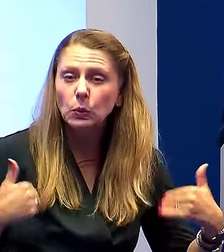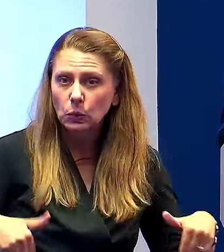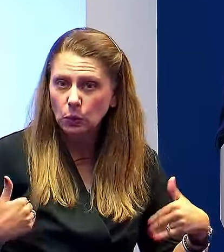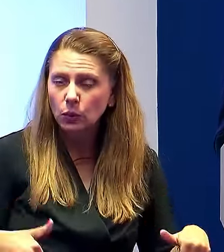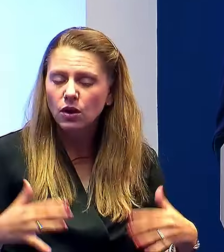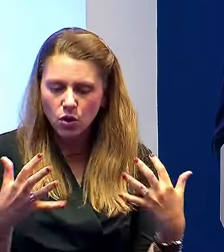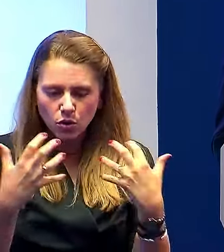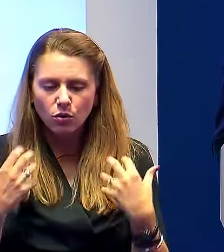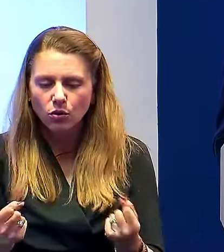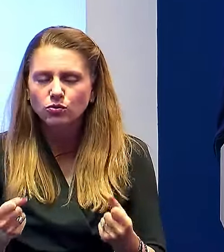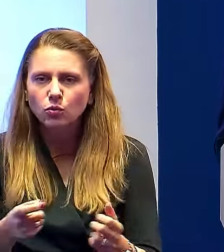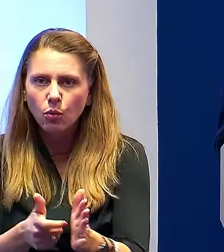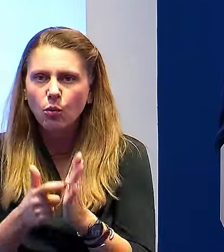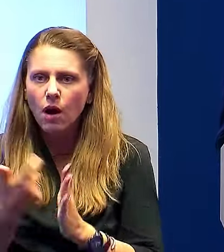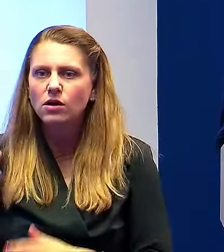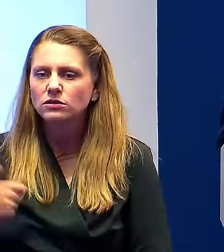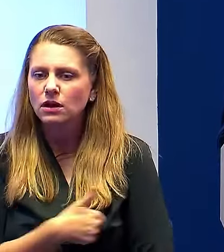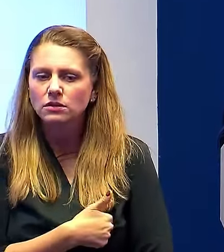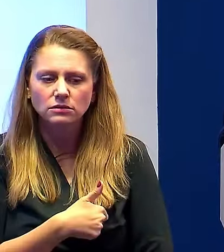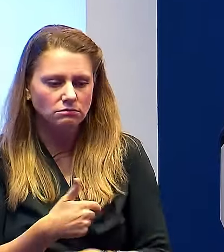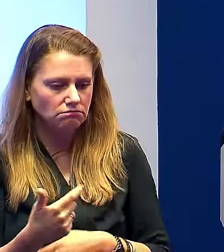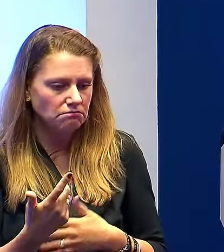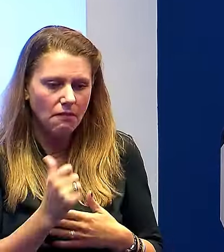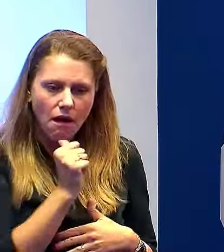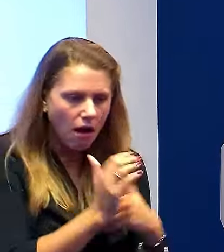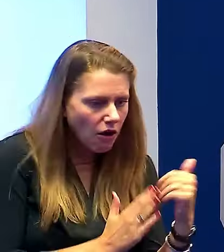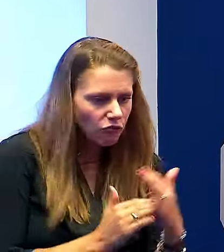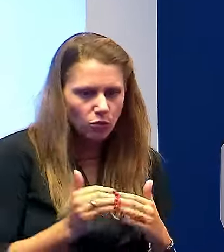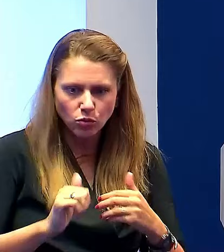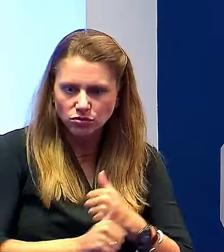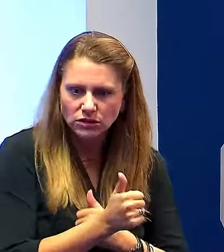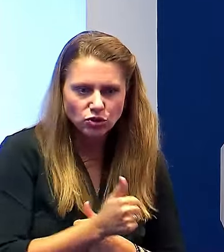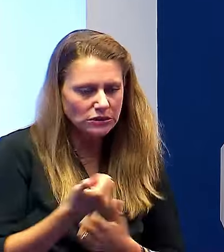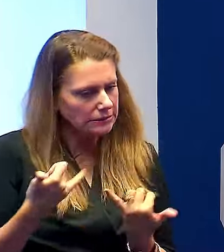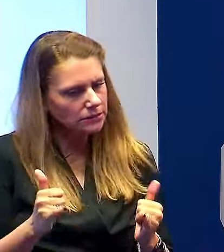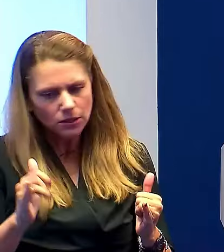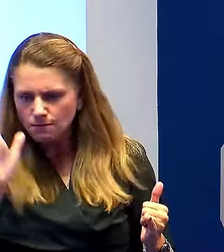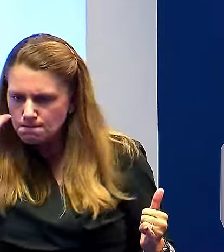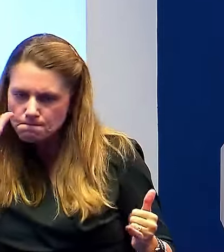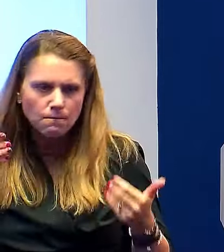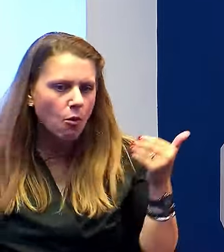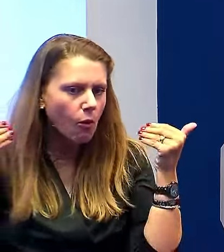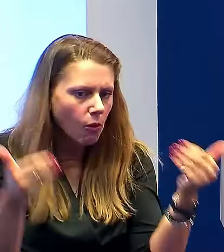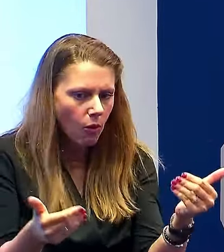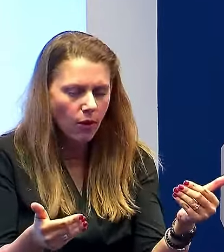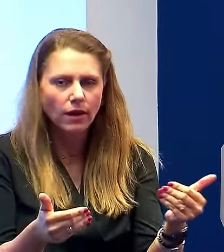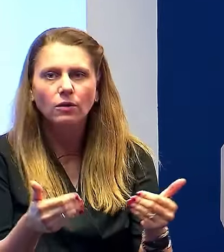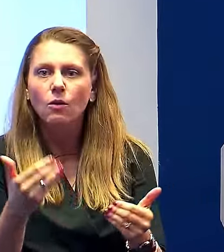through uncomfortable or even dangerous situations in service of a guiding belief.